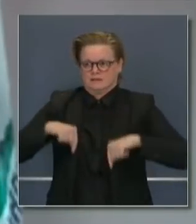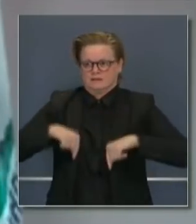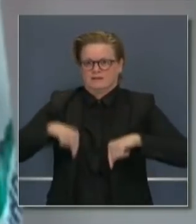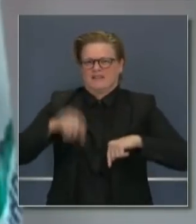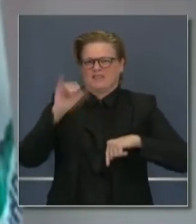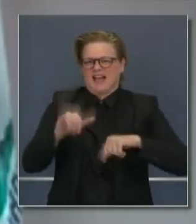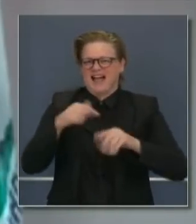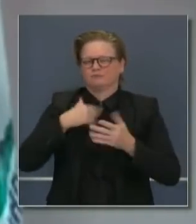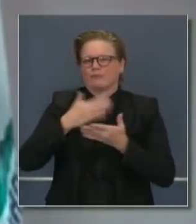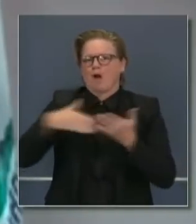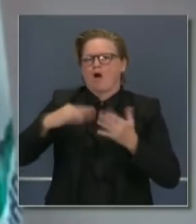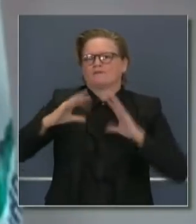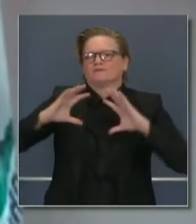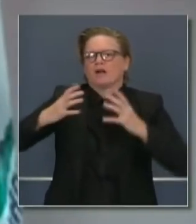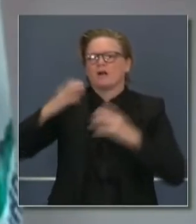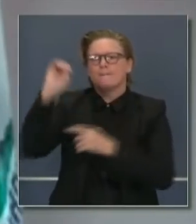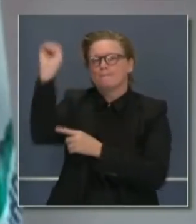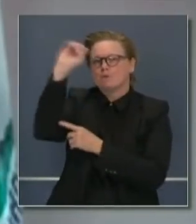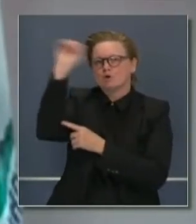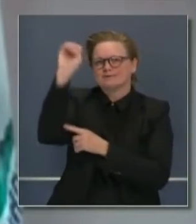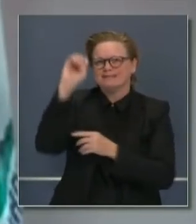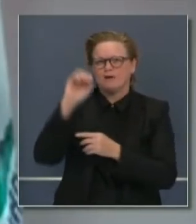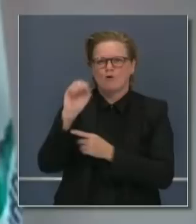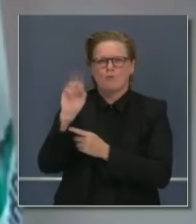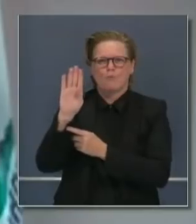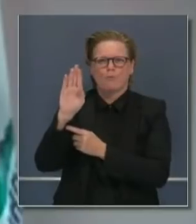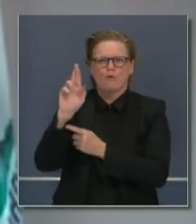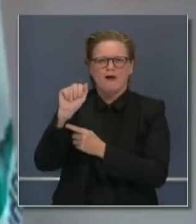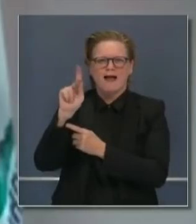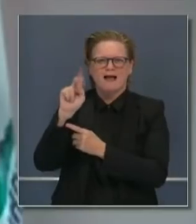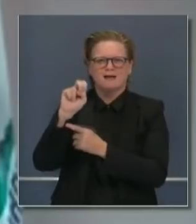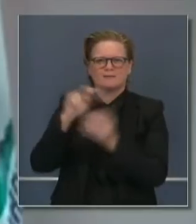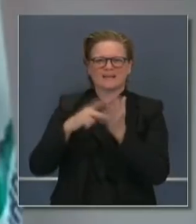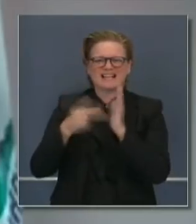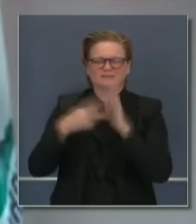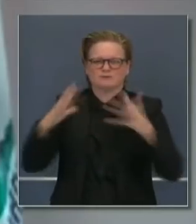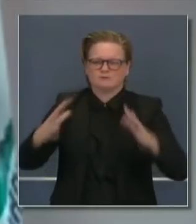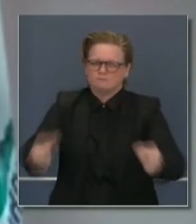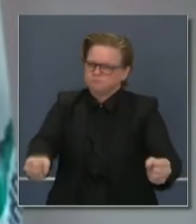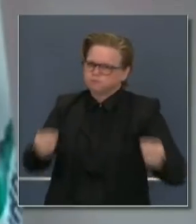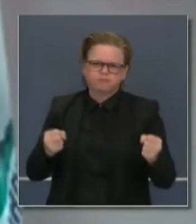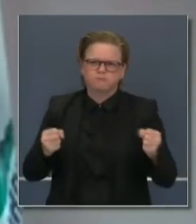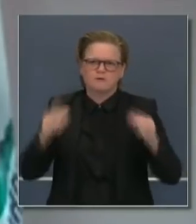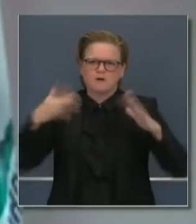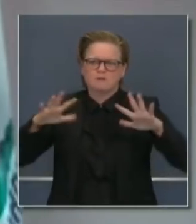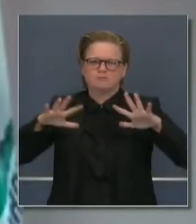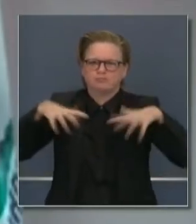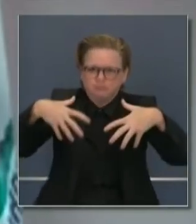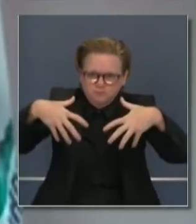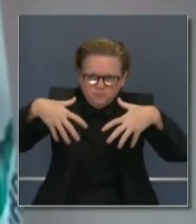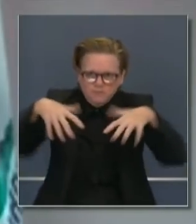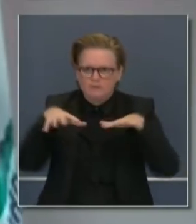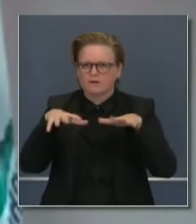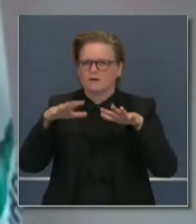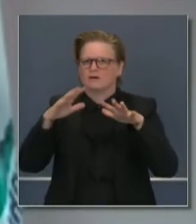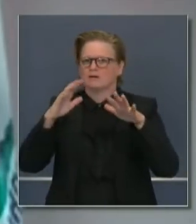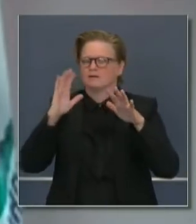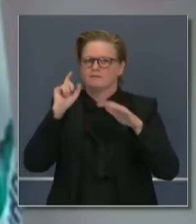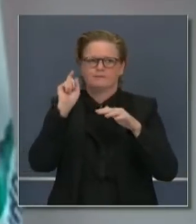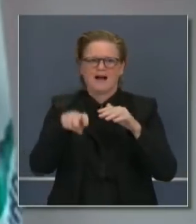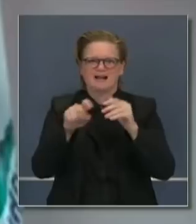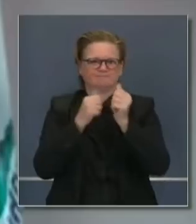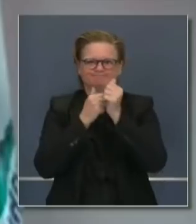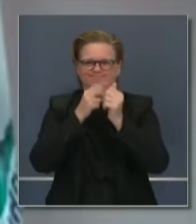the intention is upon lifting the order, they will enter into their tier appropriate to their data